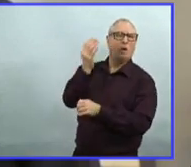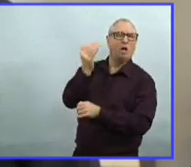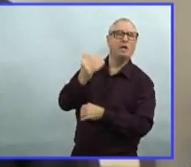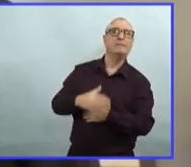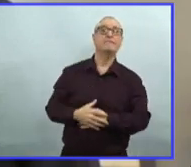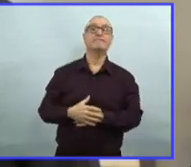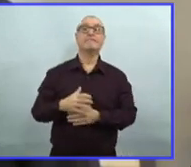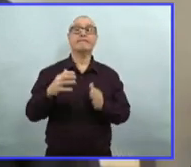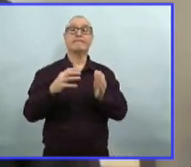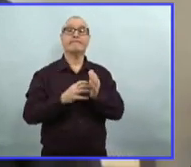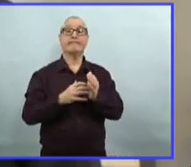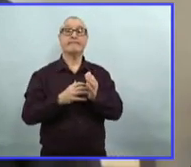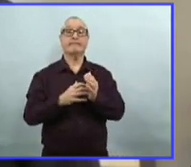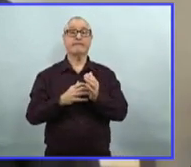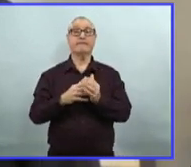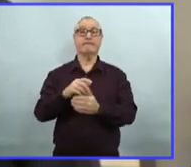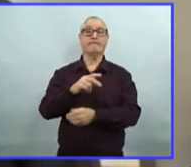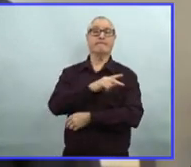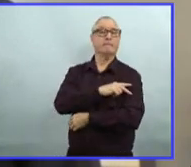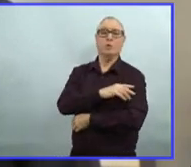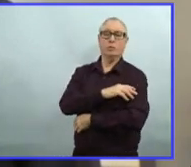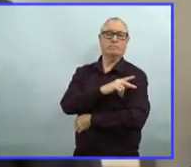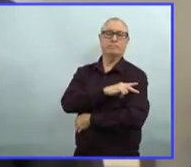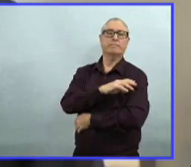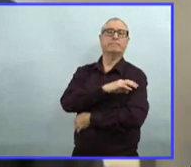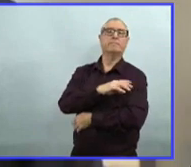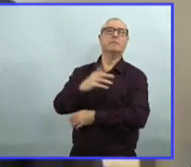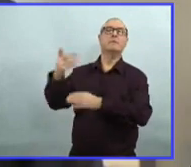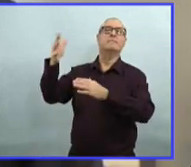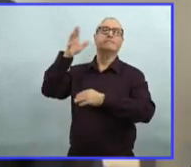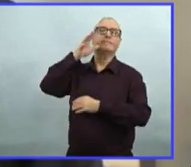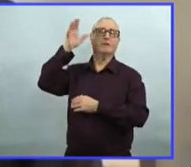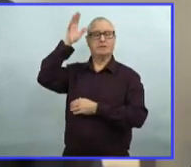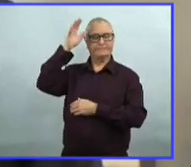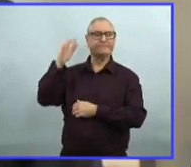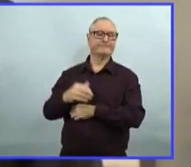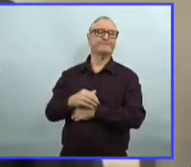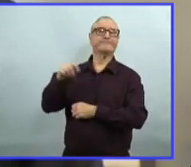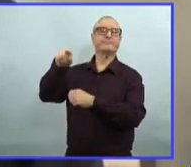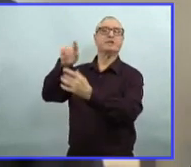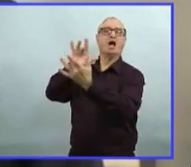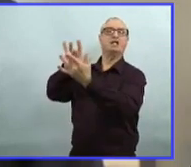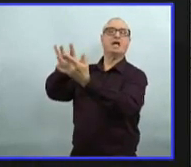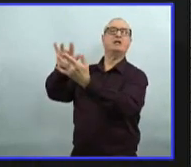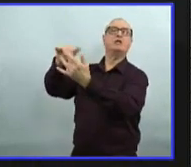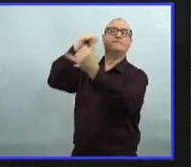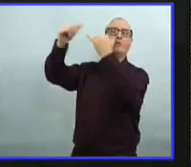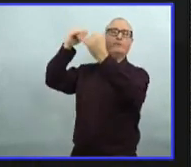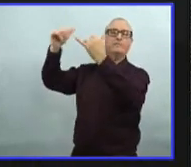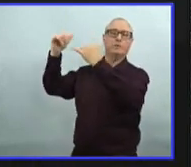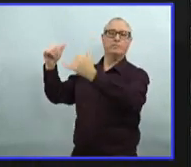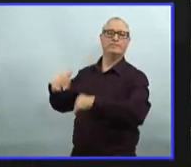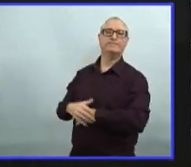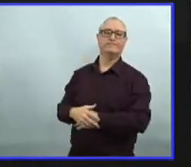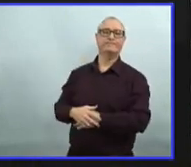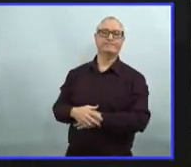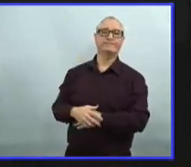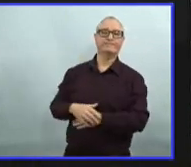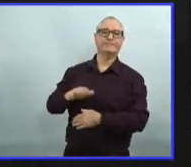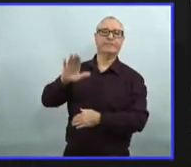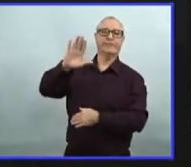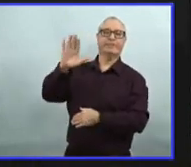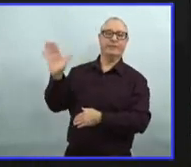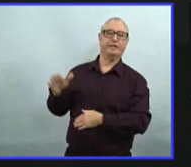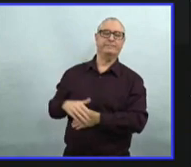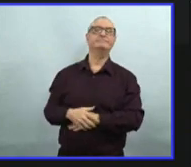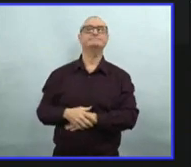on that, but it's hard to know what the specifics were in that situation. Dr. Roussin, are you personally leaving